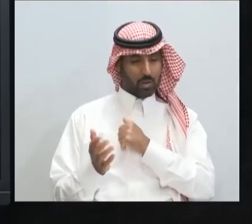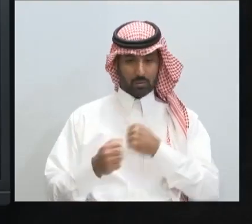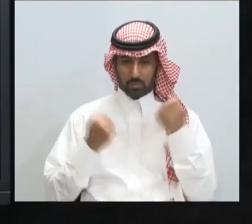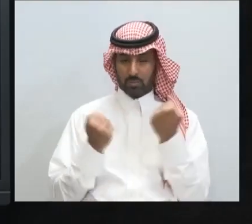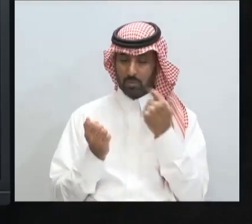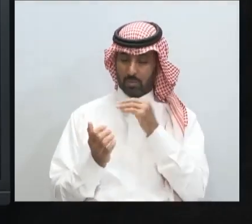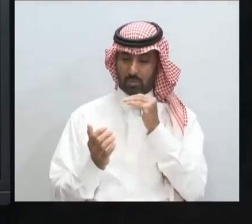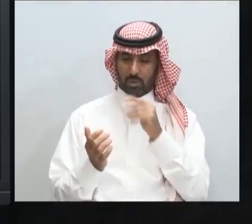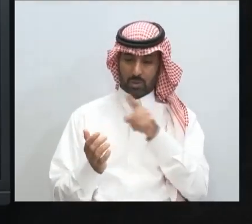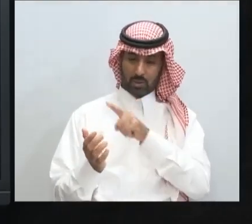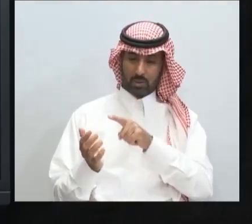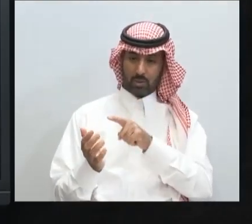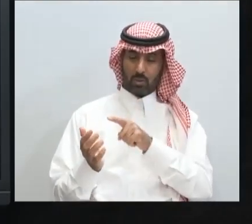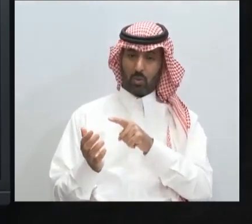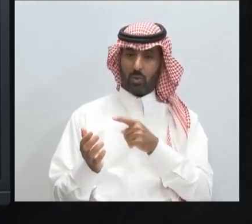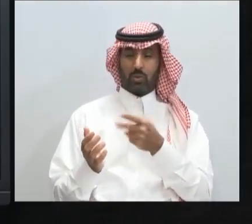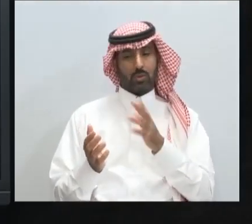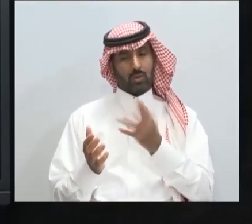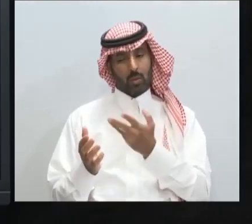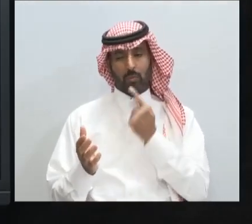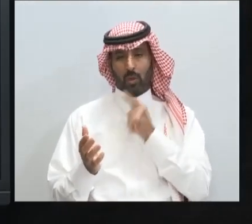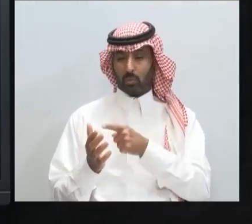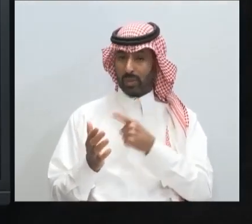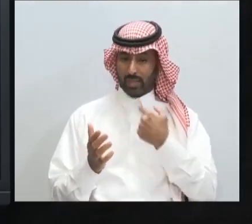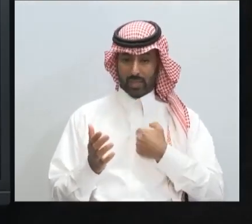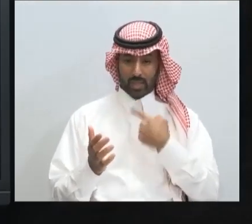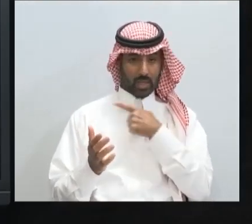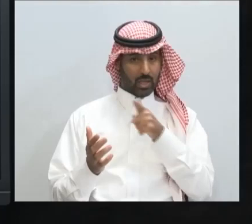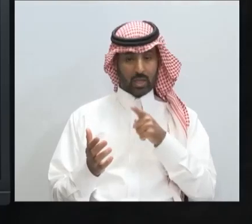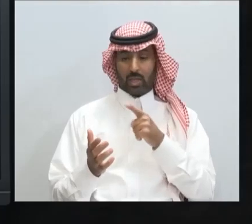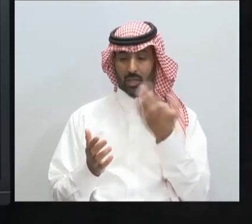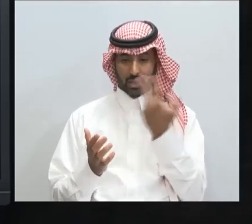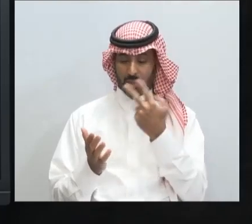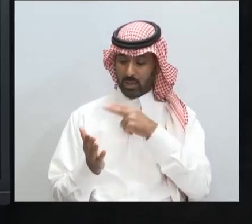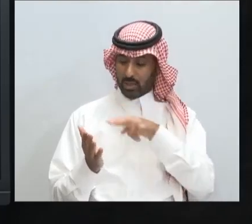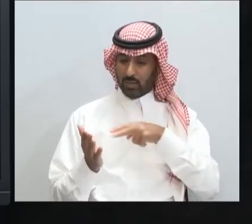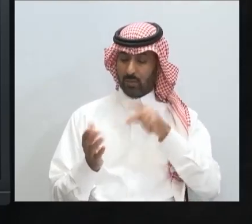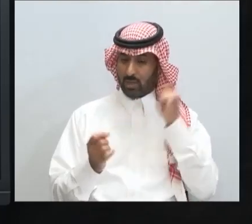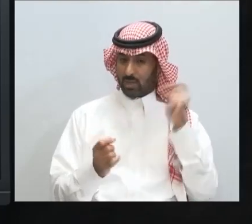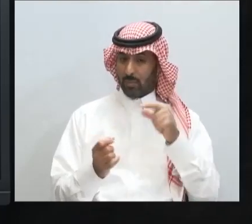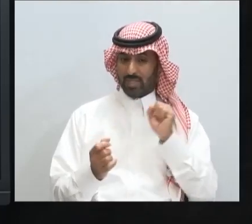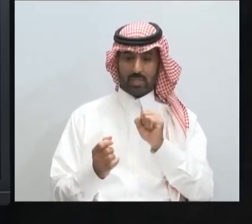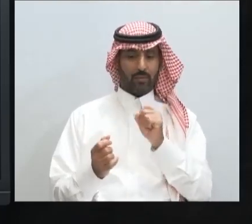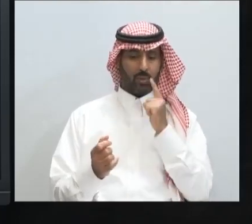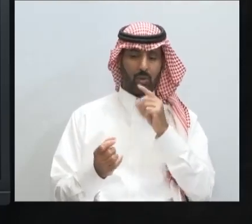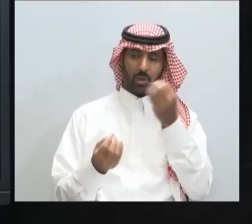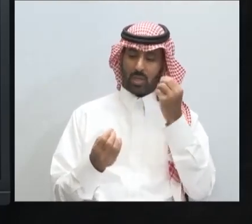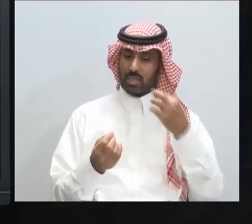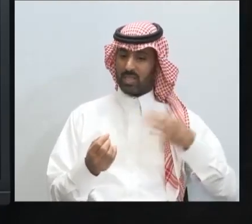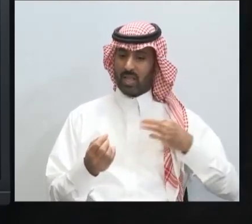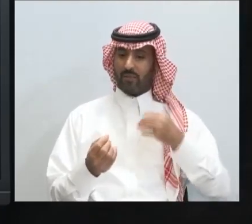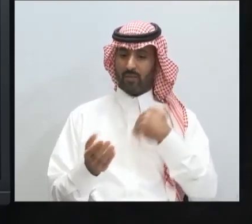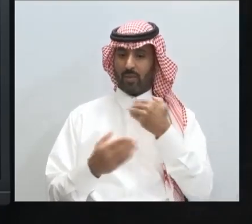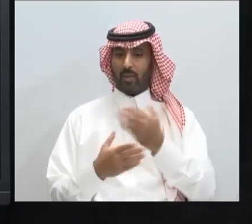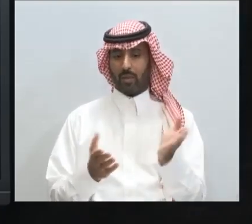answer questions. Sometimes we read for a specific goal, looking for information to use this information